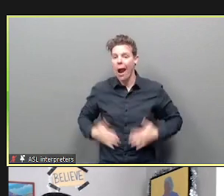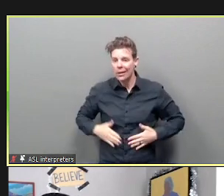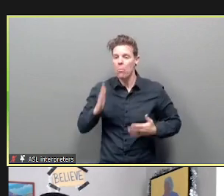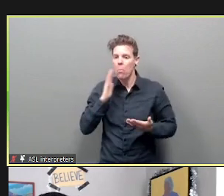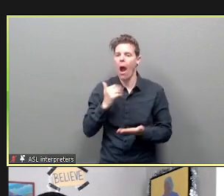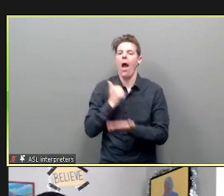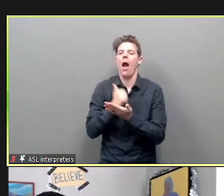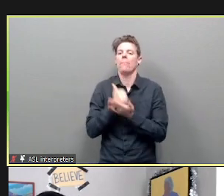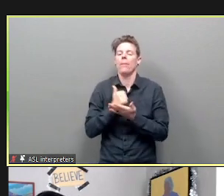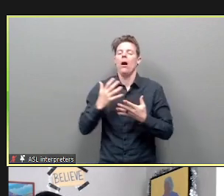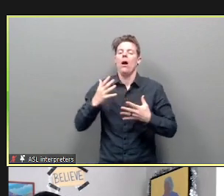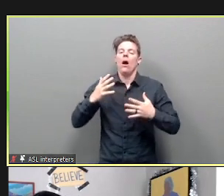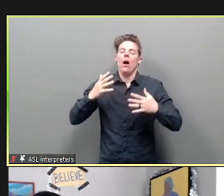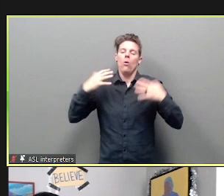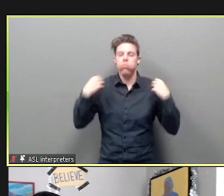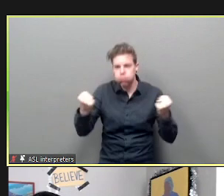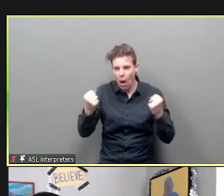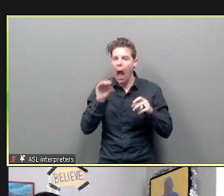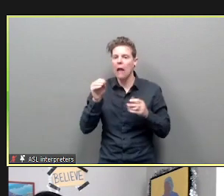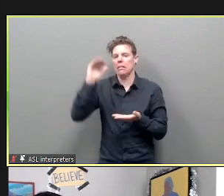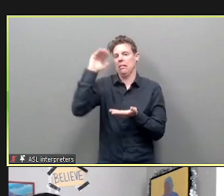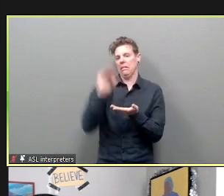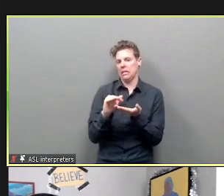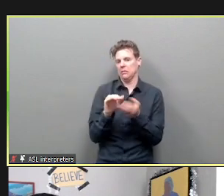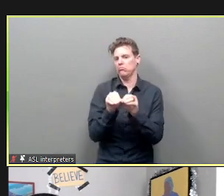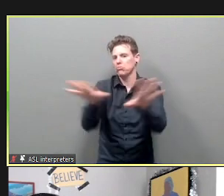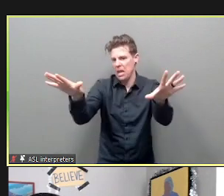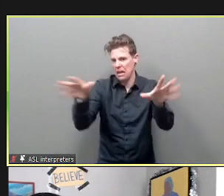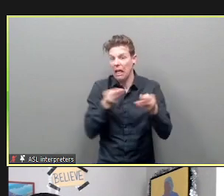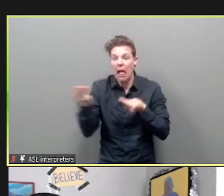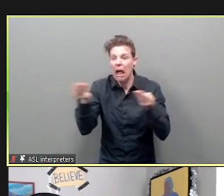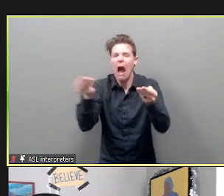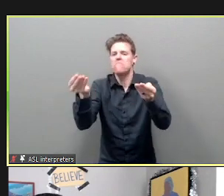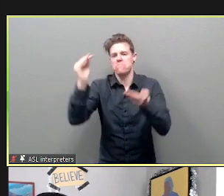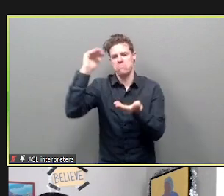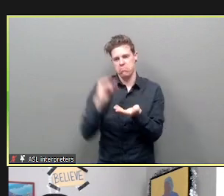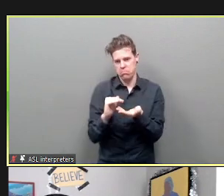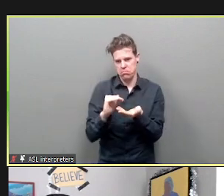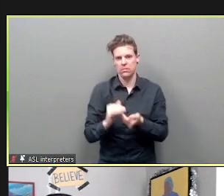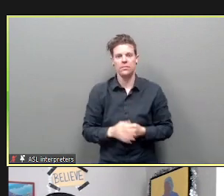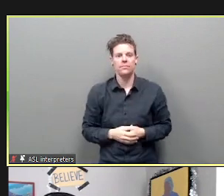negative test, you don't really need any other test at this time.